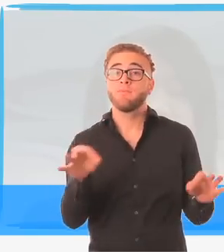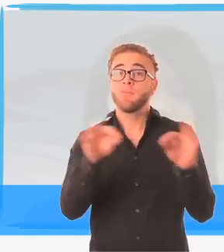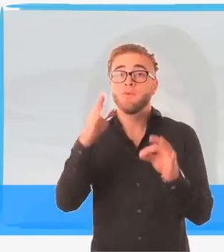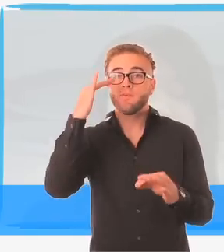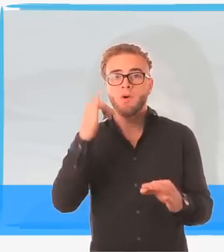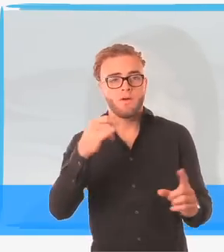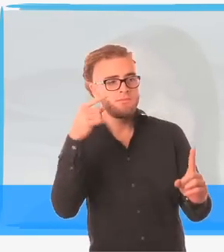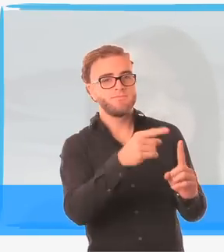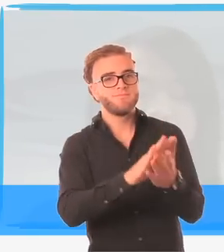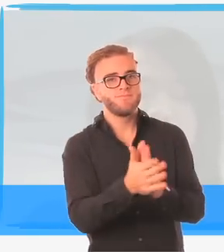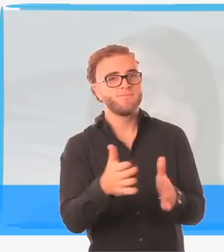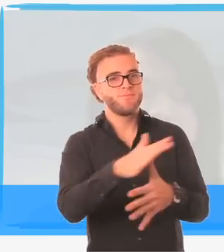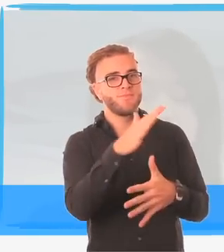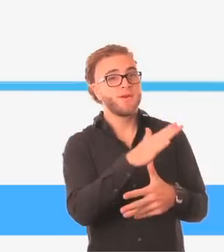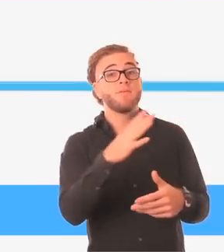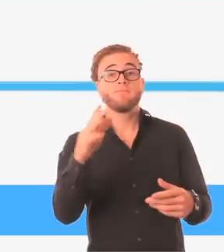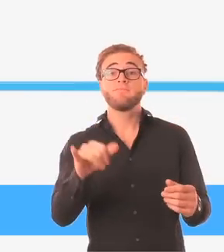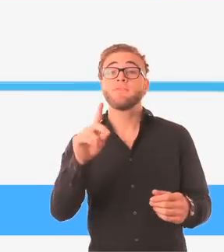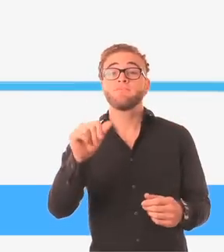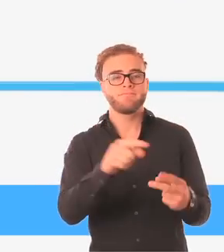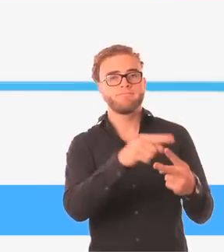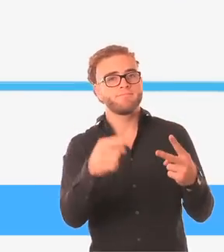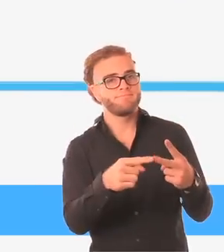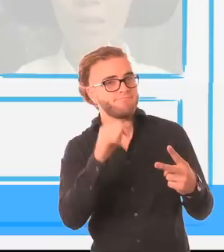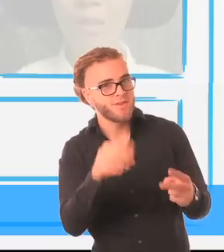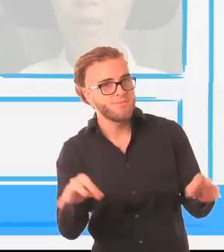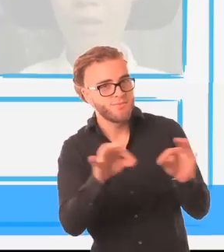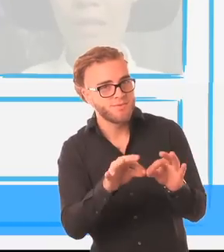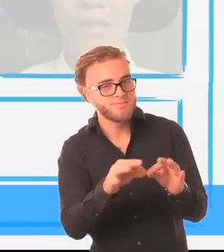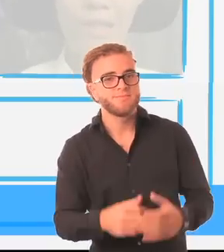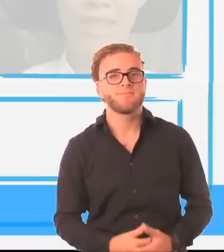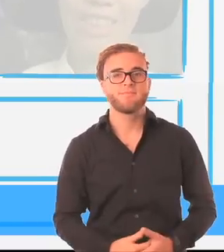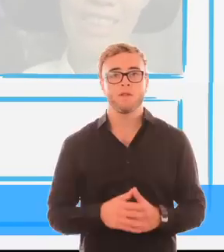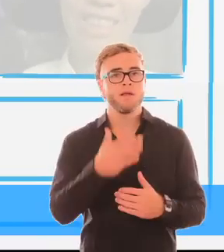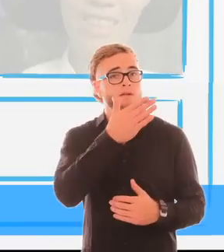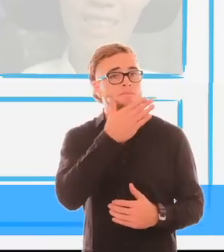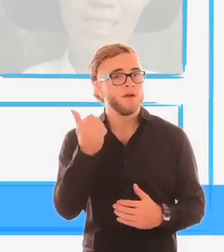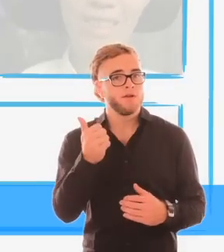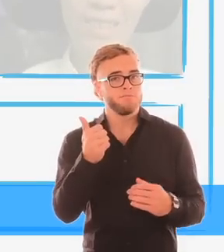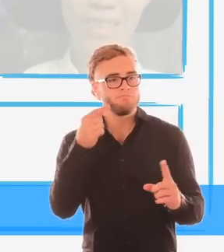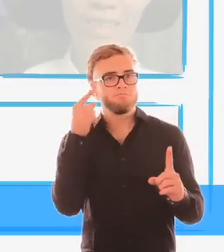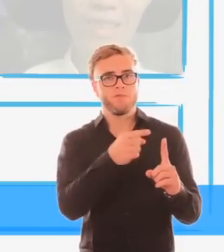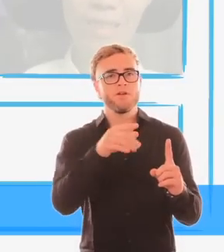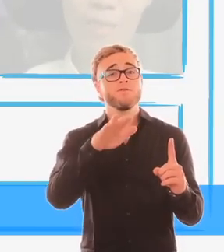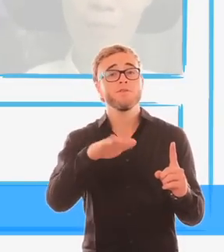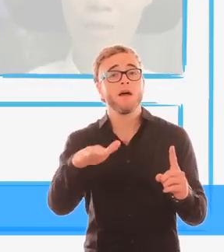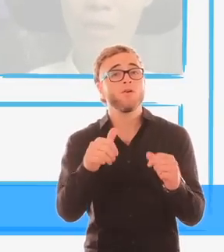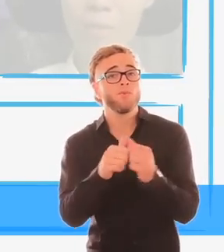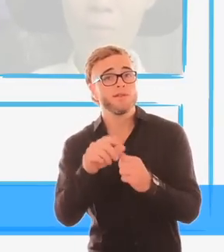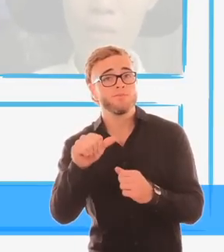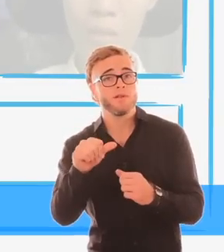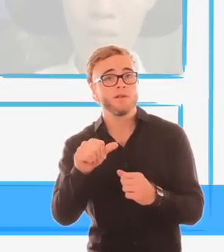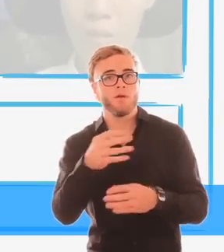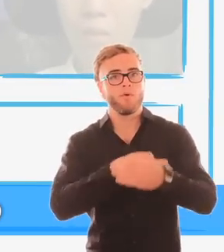disability is understood as a secondary characteristic. It is better to say a child with a disability rather than a disabled